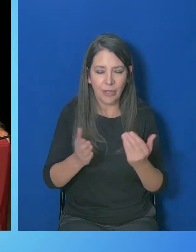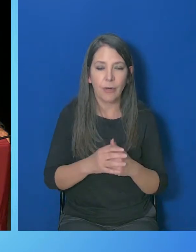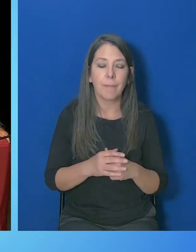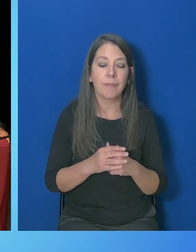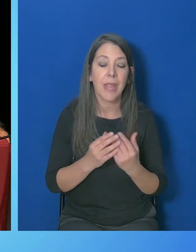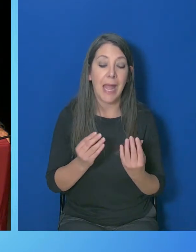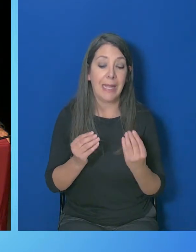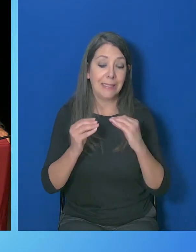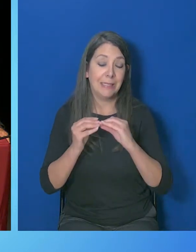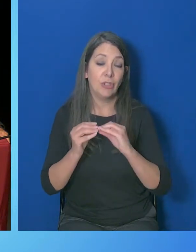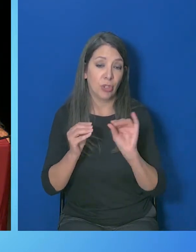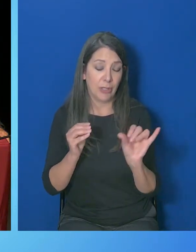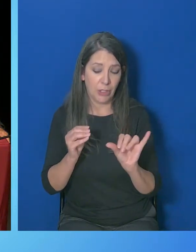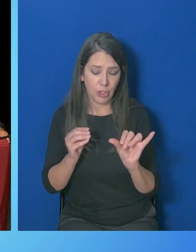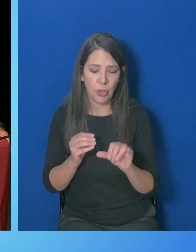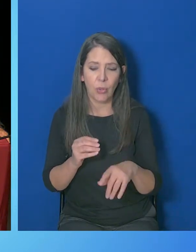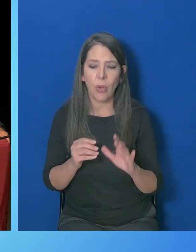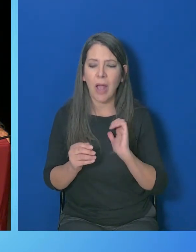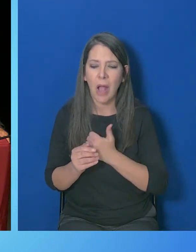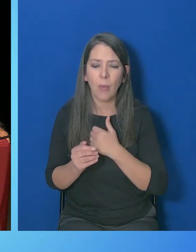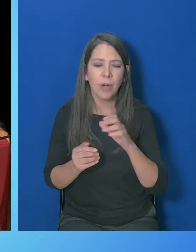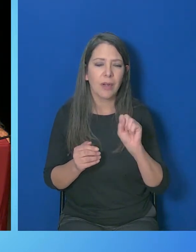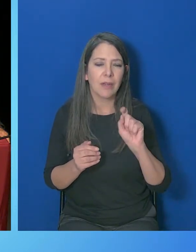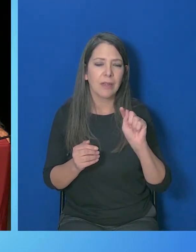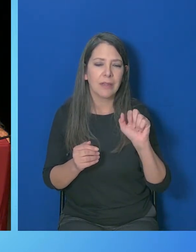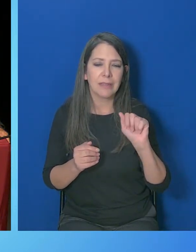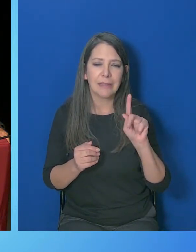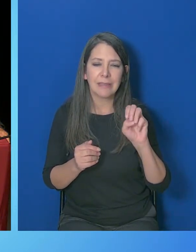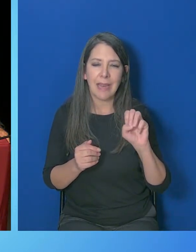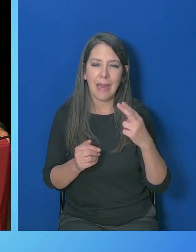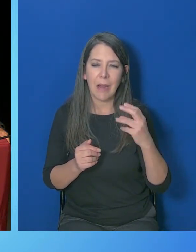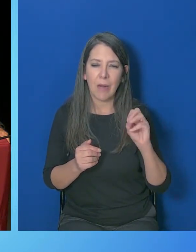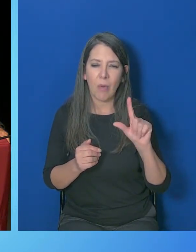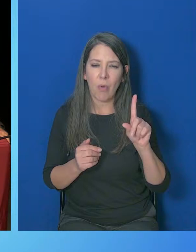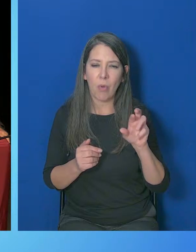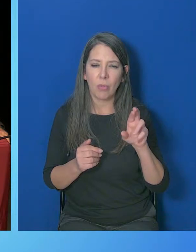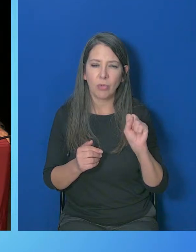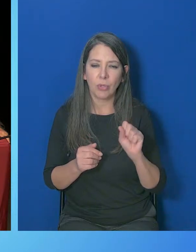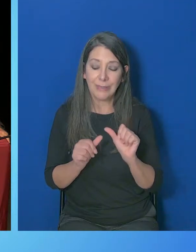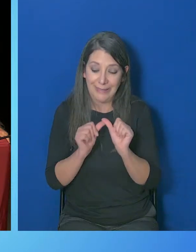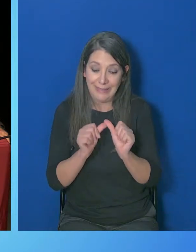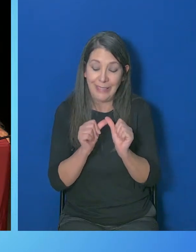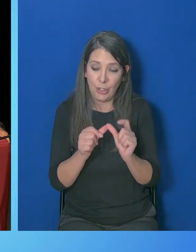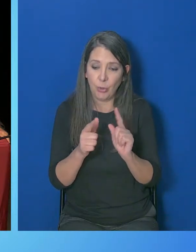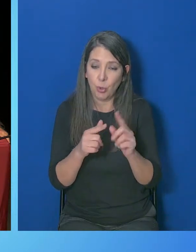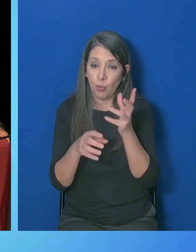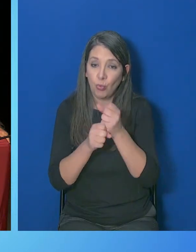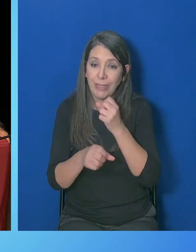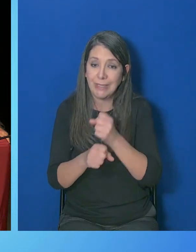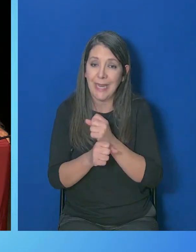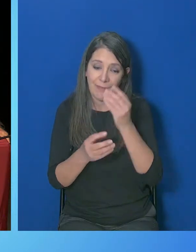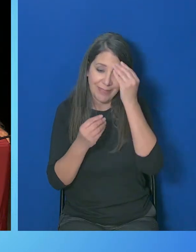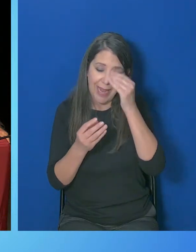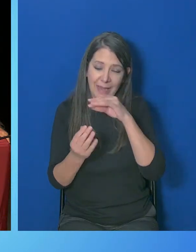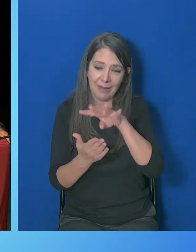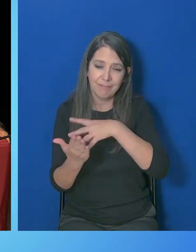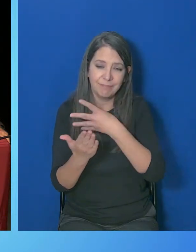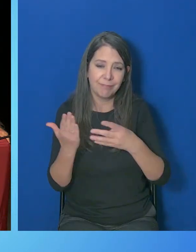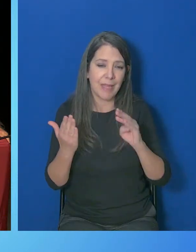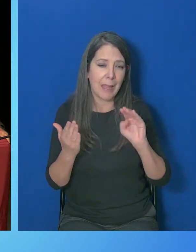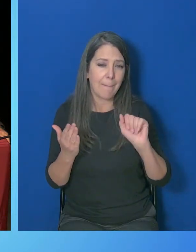Additionally, several of our agency key stakeholders continue to review data metrics of the agency's